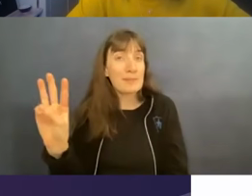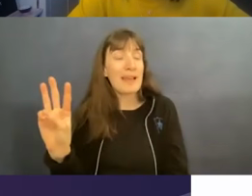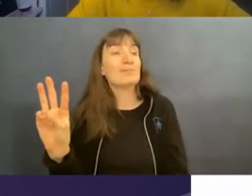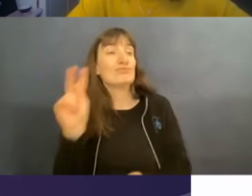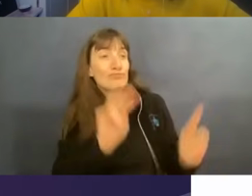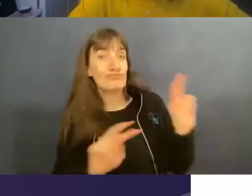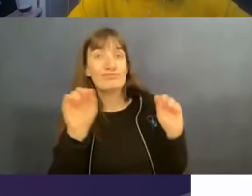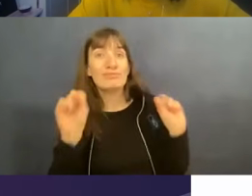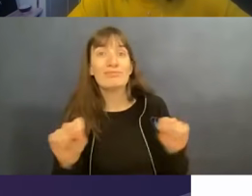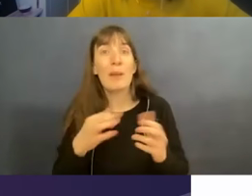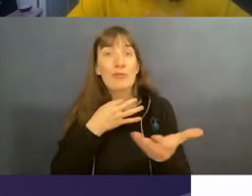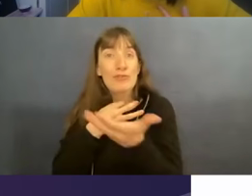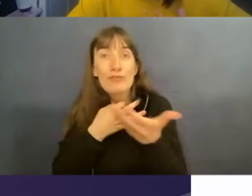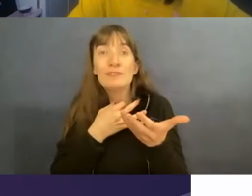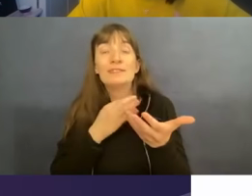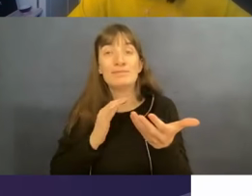curious to learn